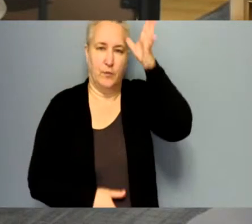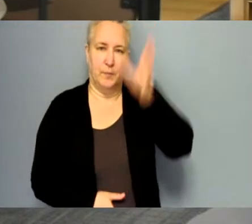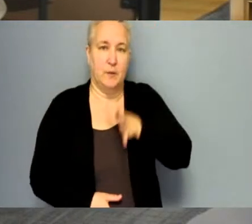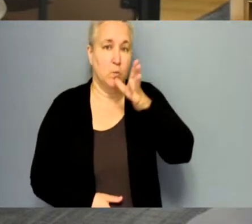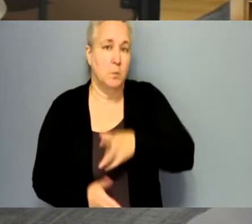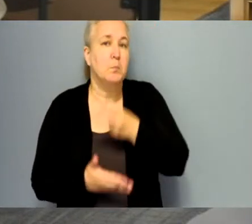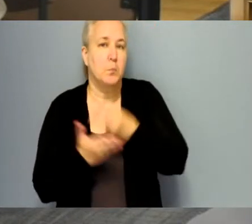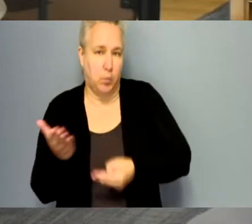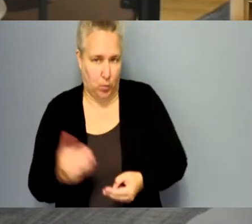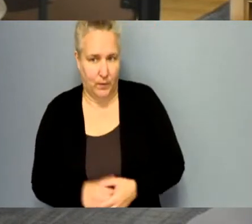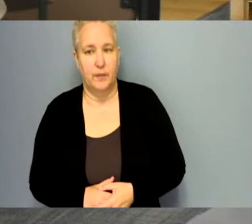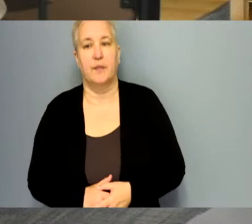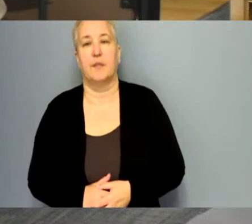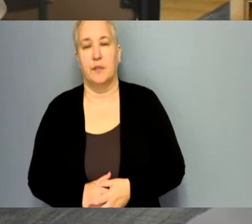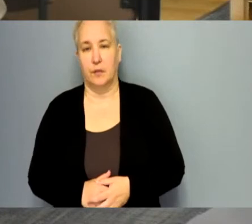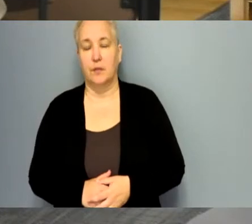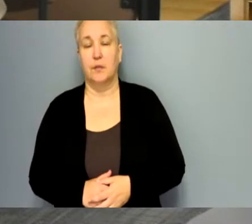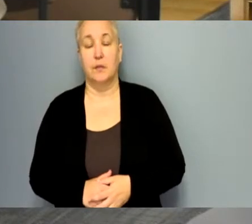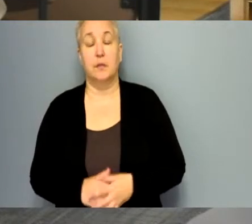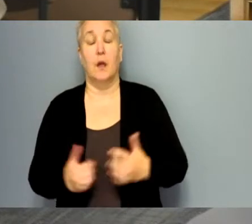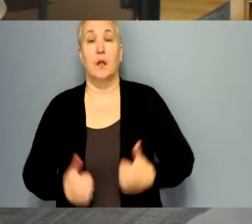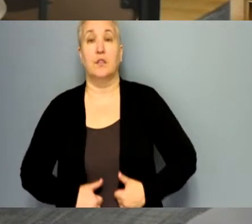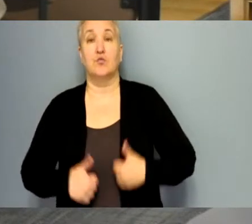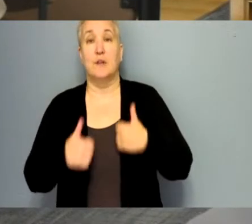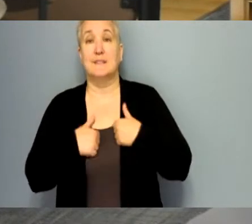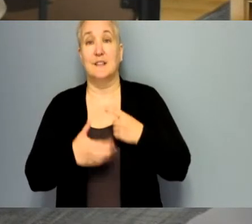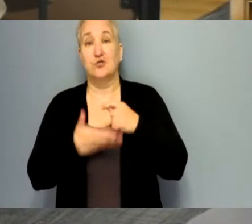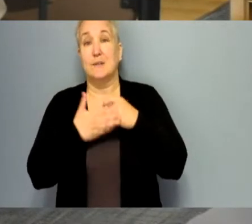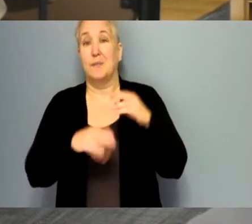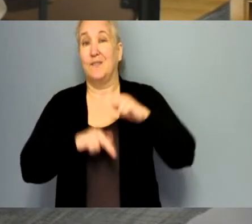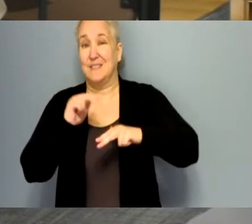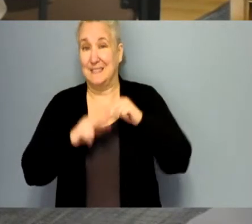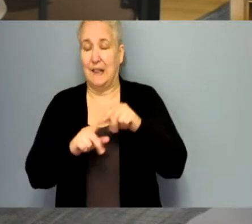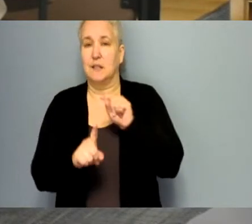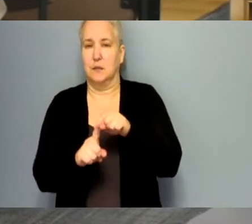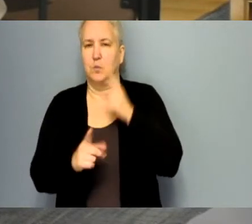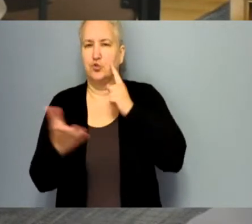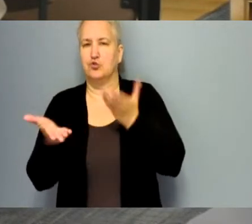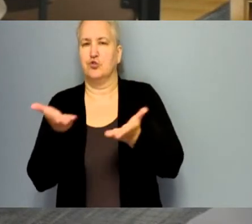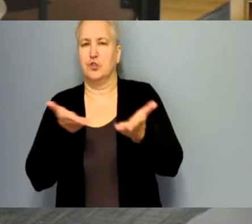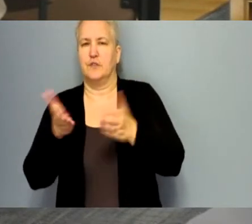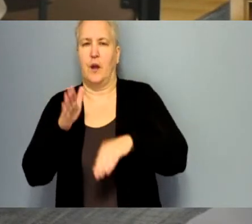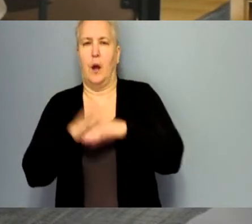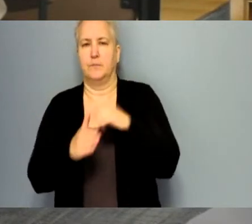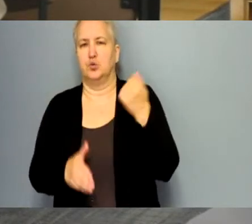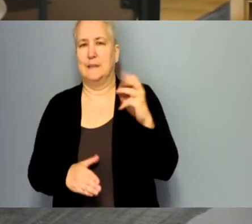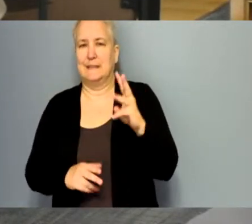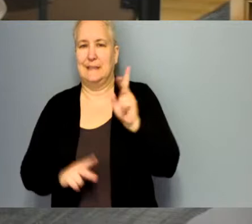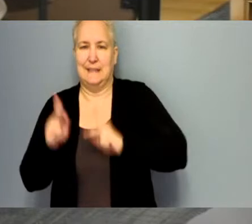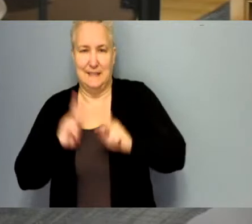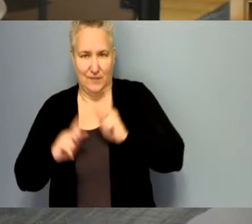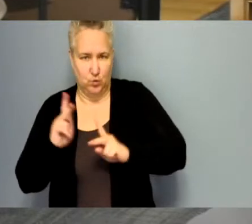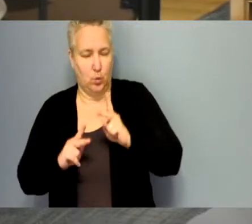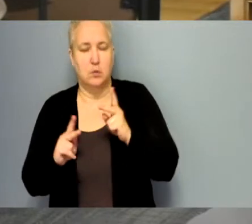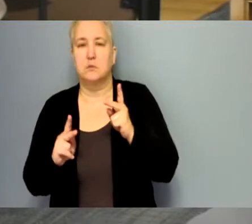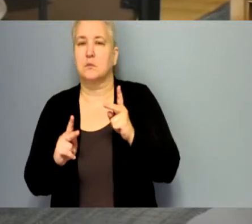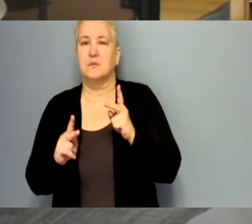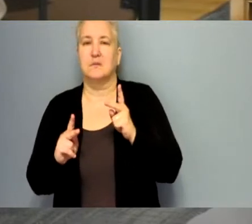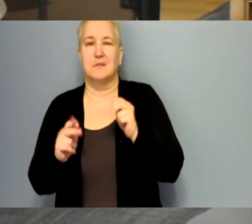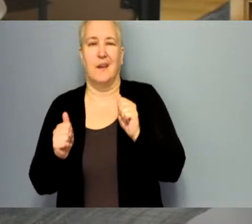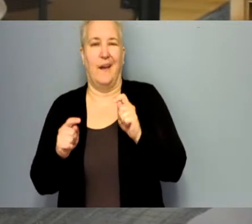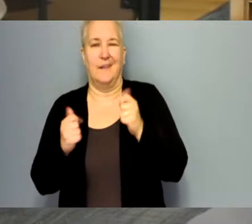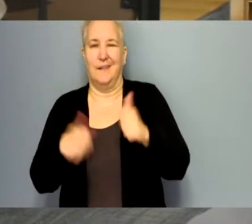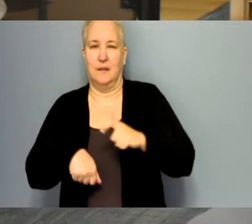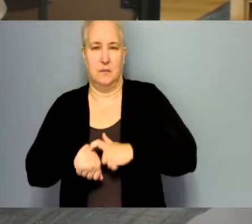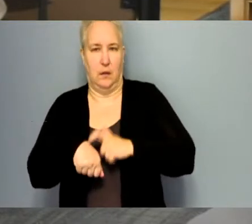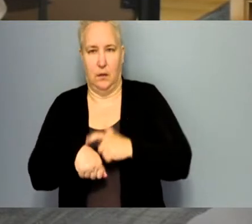women. The residential treatment facility will serve up to 16 individuals at any given time,